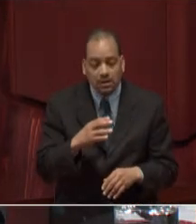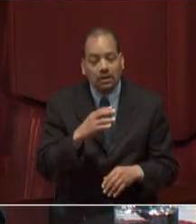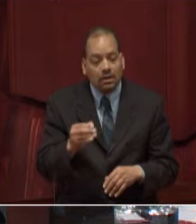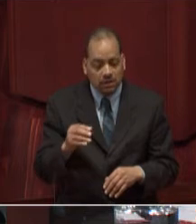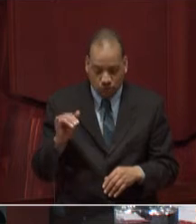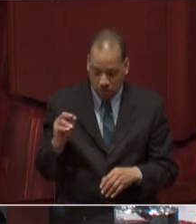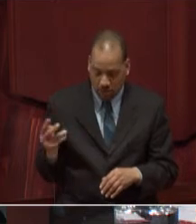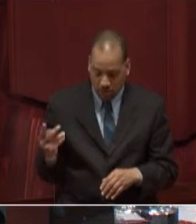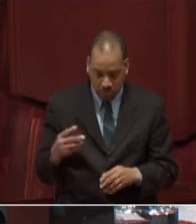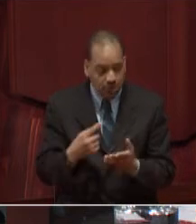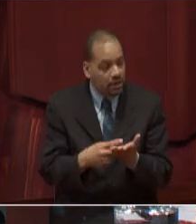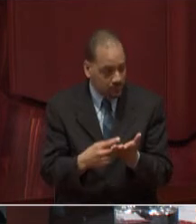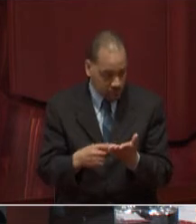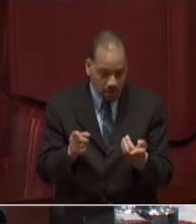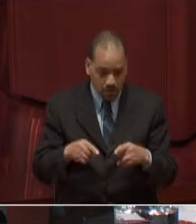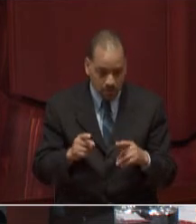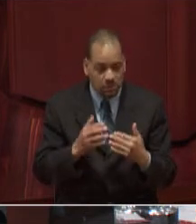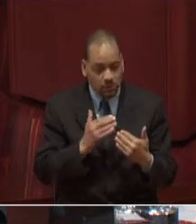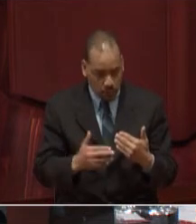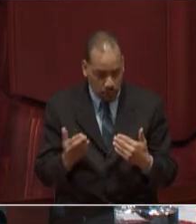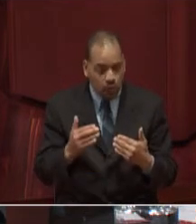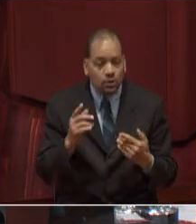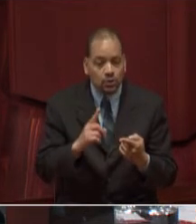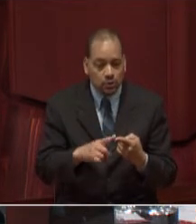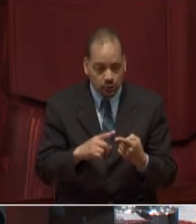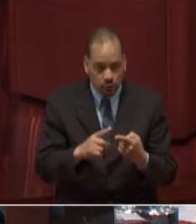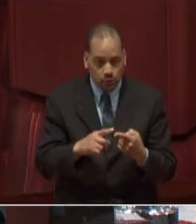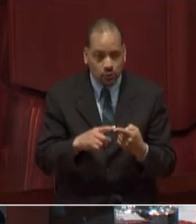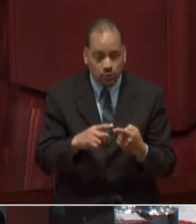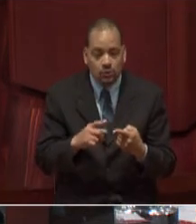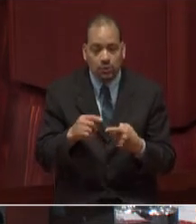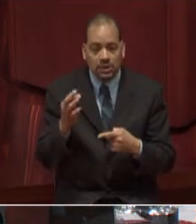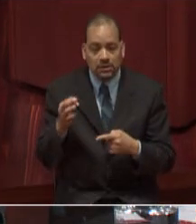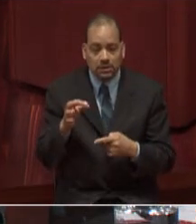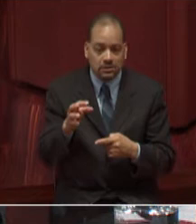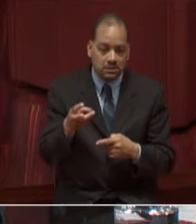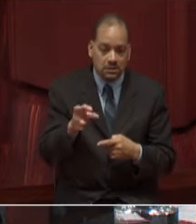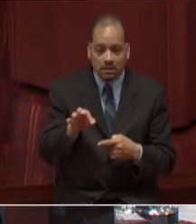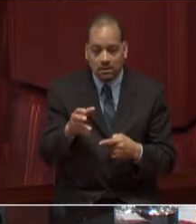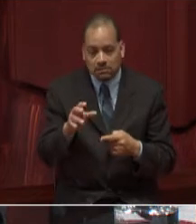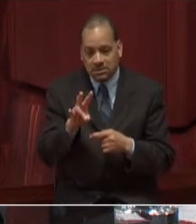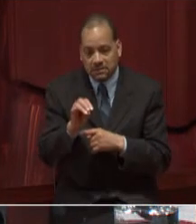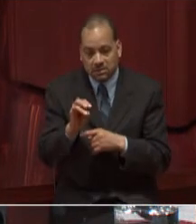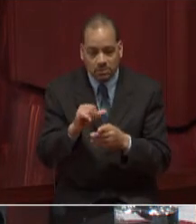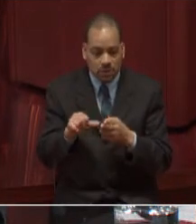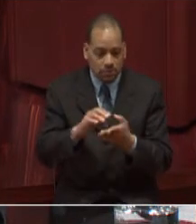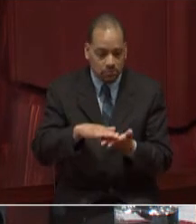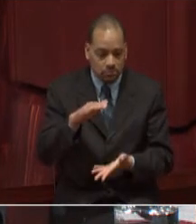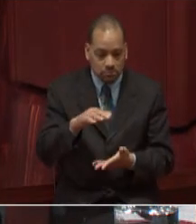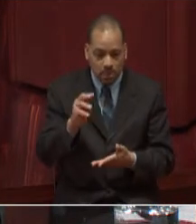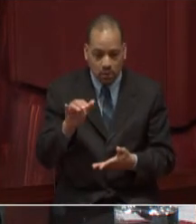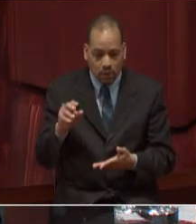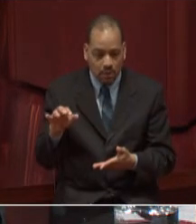thereupon began a long effort that culminated in the fall of 1969 in about a 70-page memorandum, which I